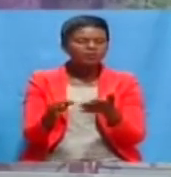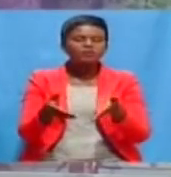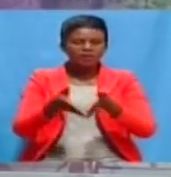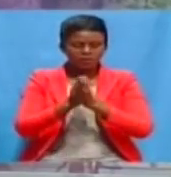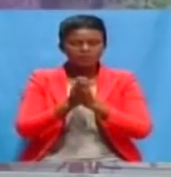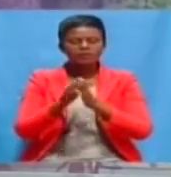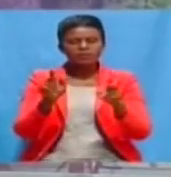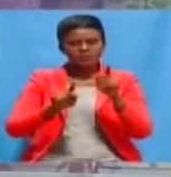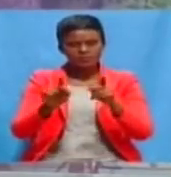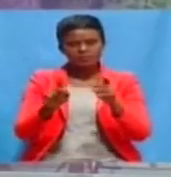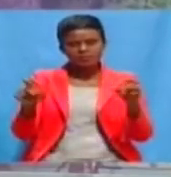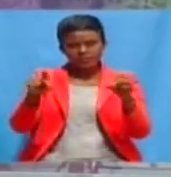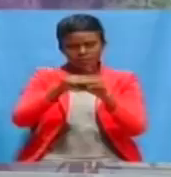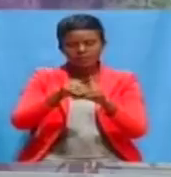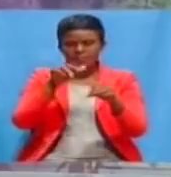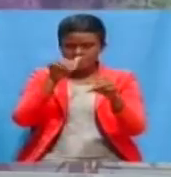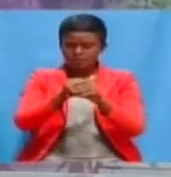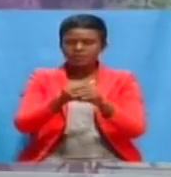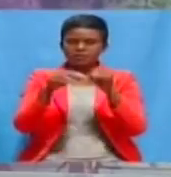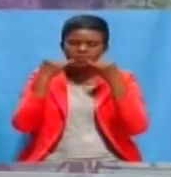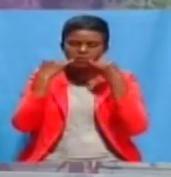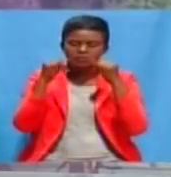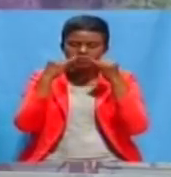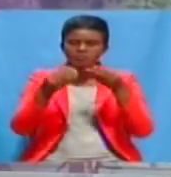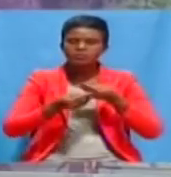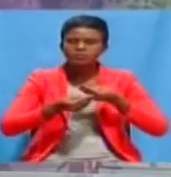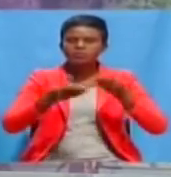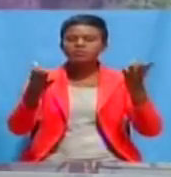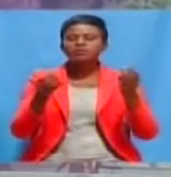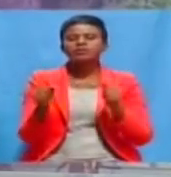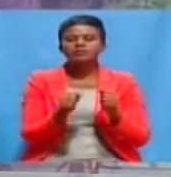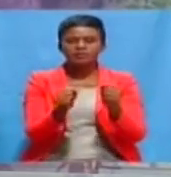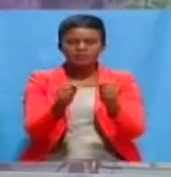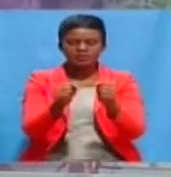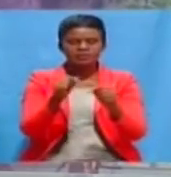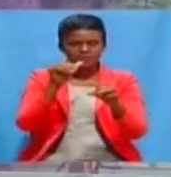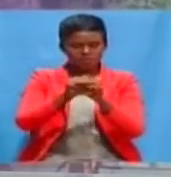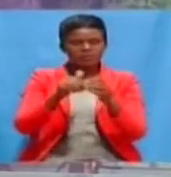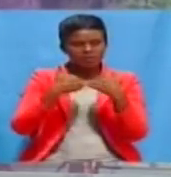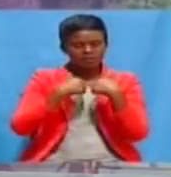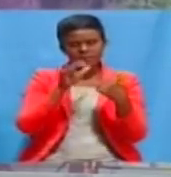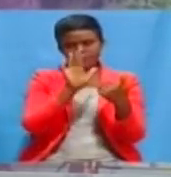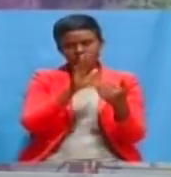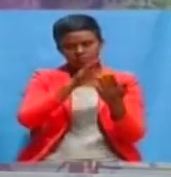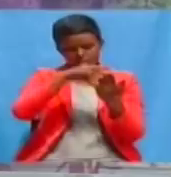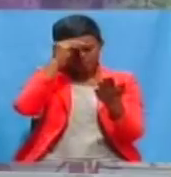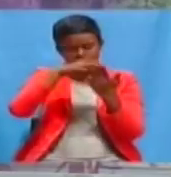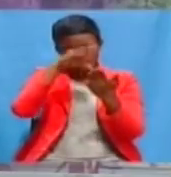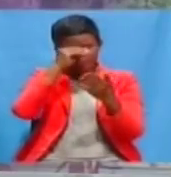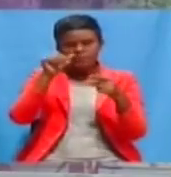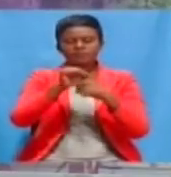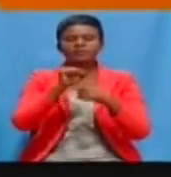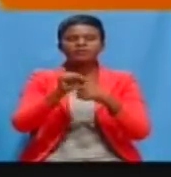urged participants to be part of an enhanced information dissemination system by putting their learning to practice.